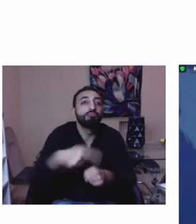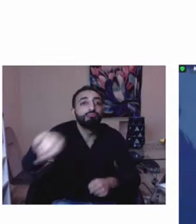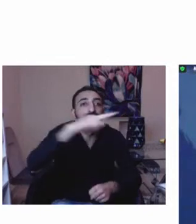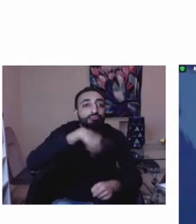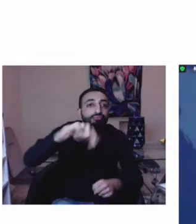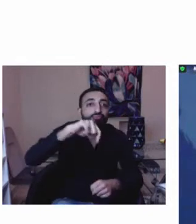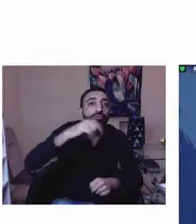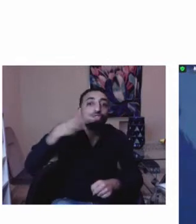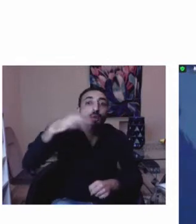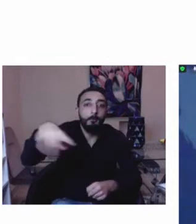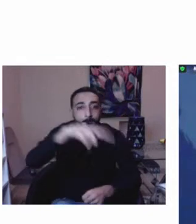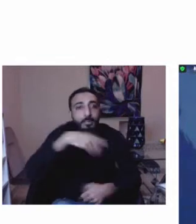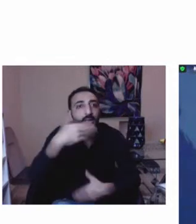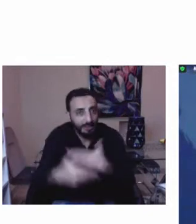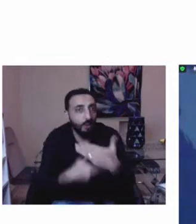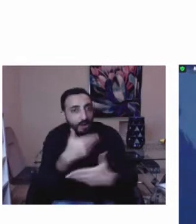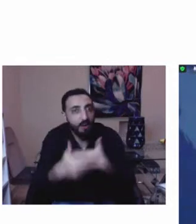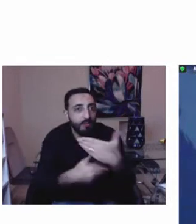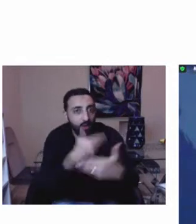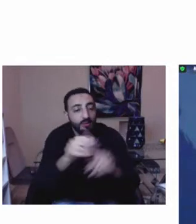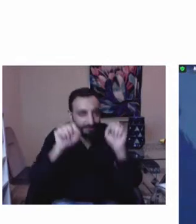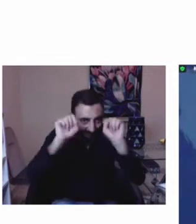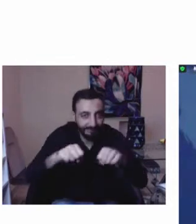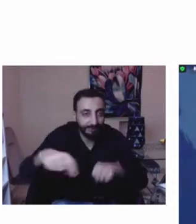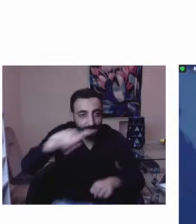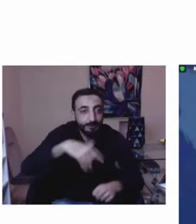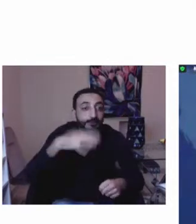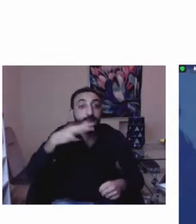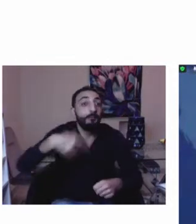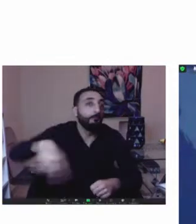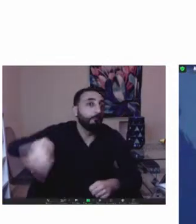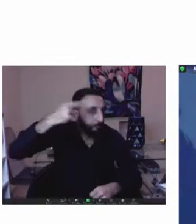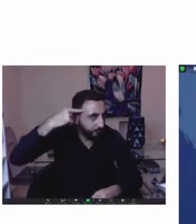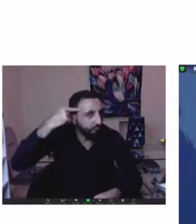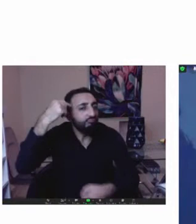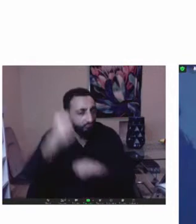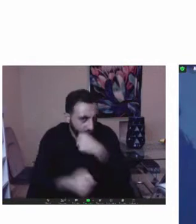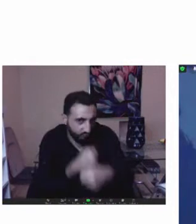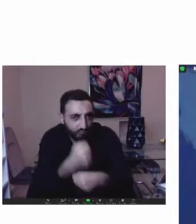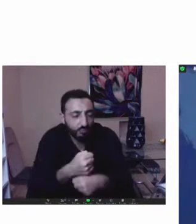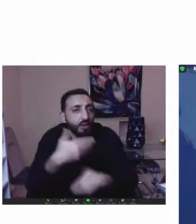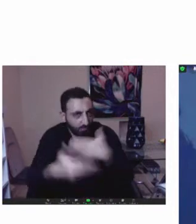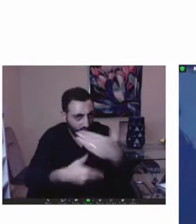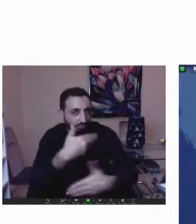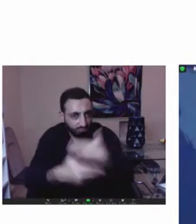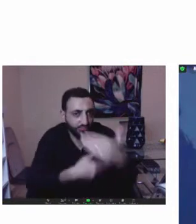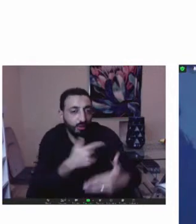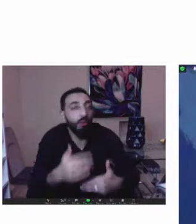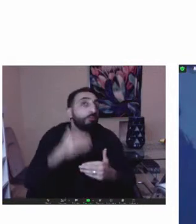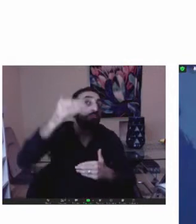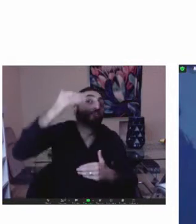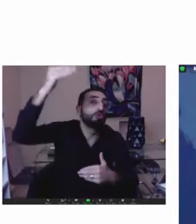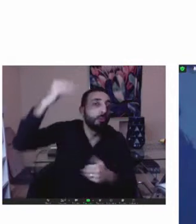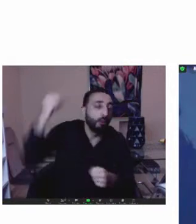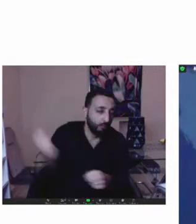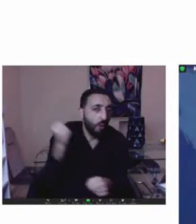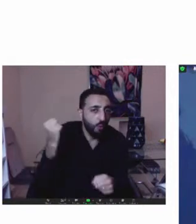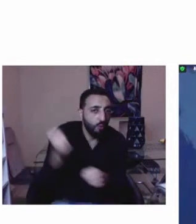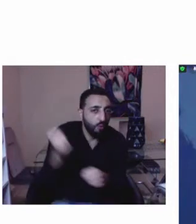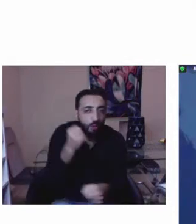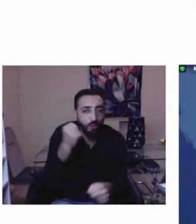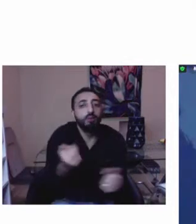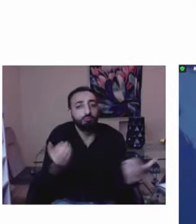second point on finances. Funding for locally led peacebuilding initiative is challenging at